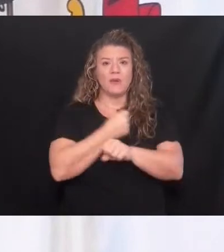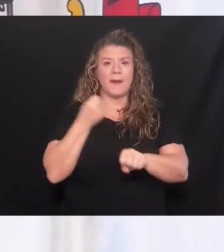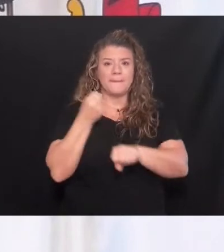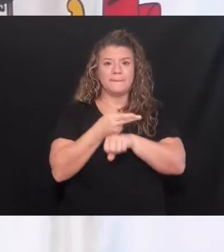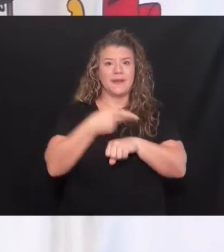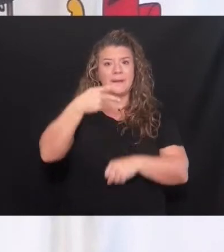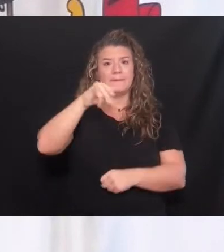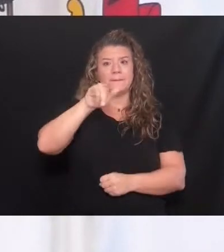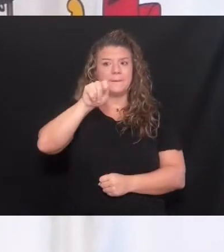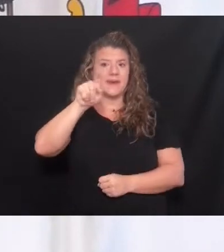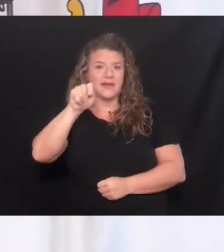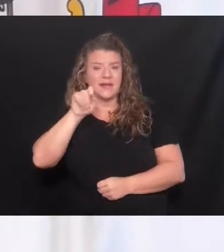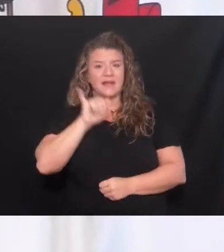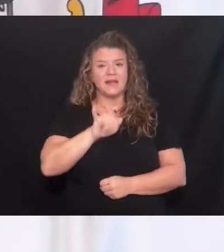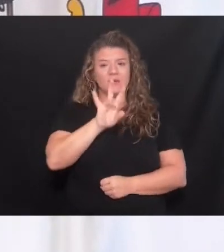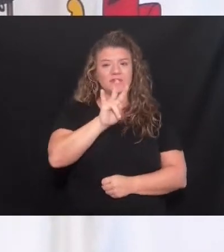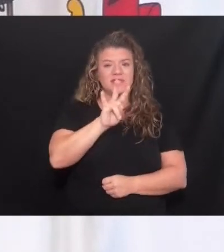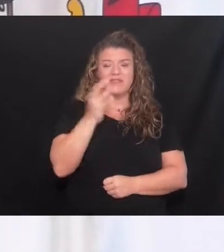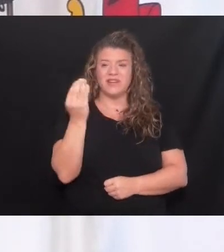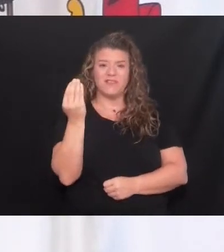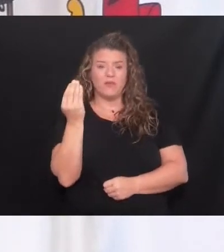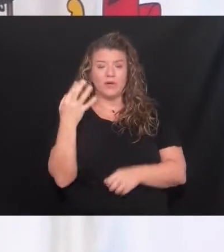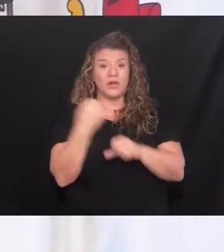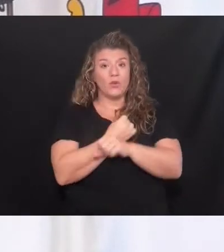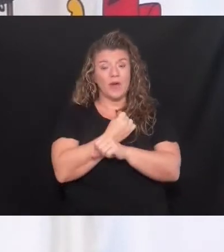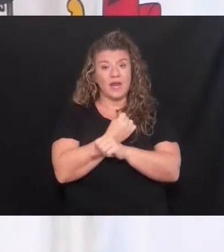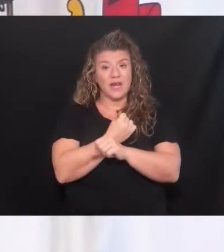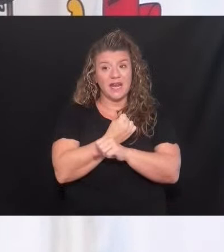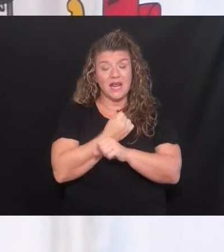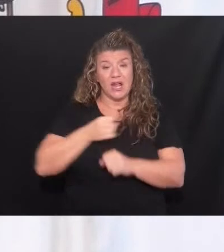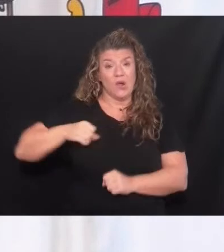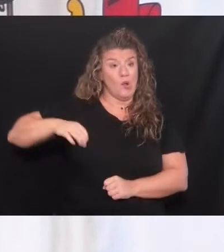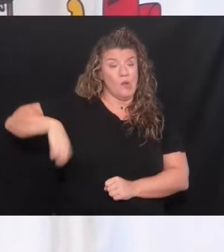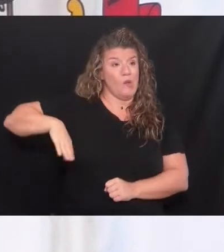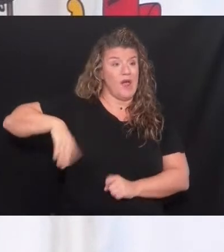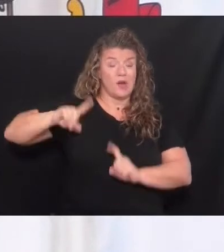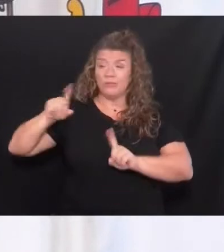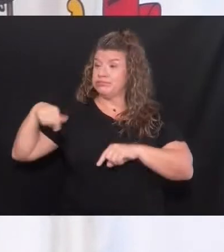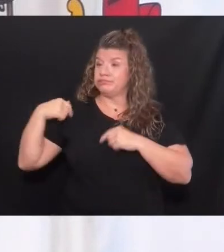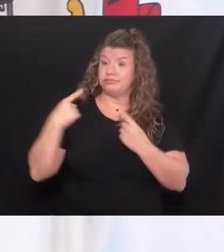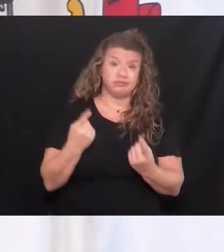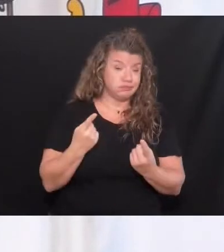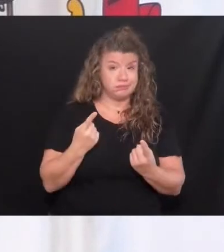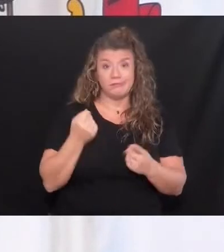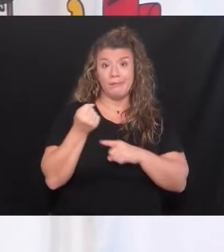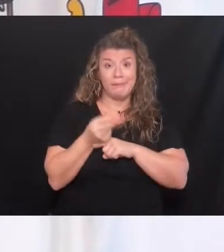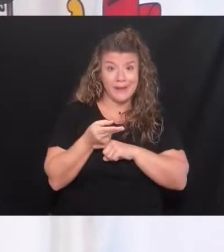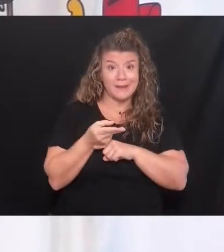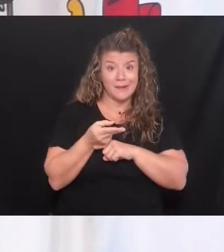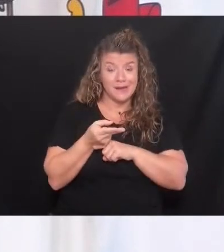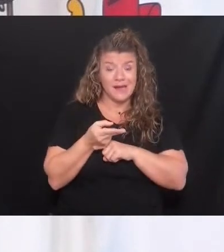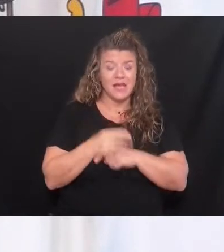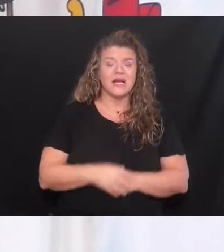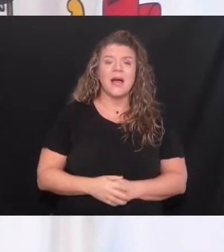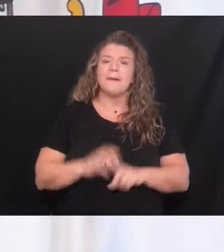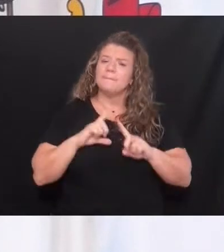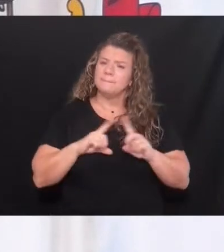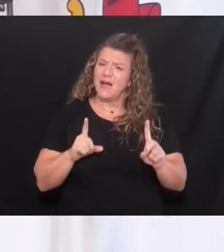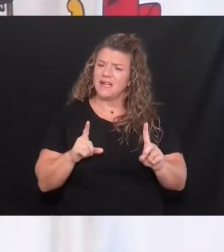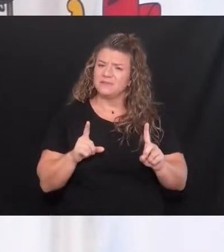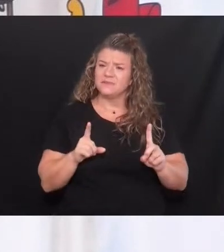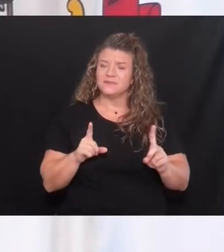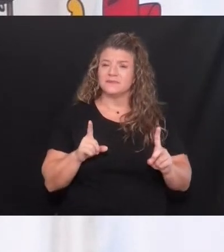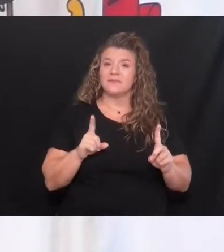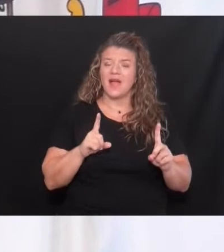It was a 17-14 win there that we hadn't had in a good little while. You know, but let me tell you something